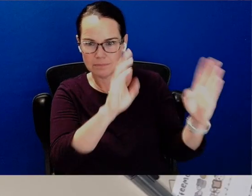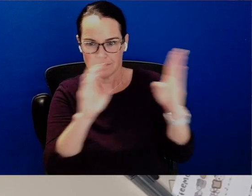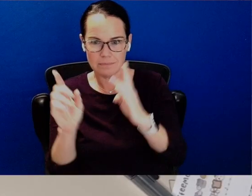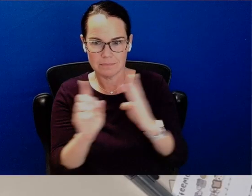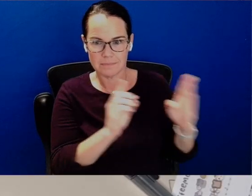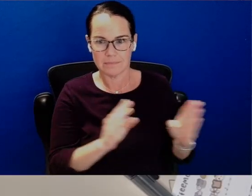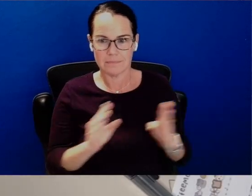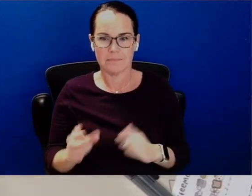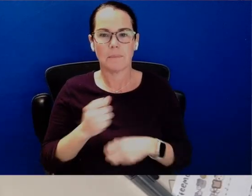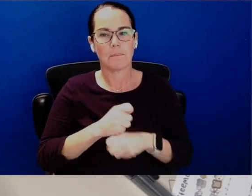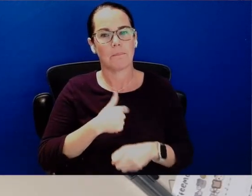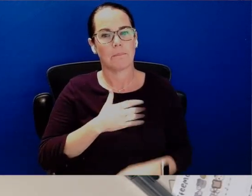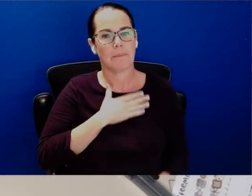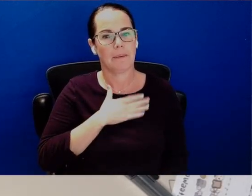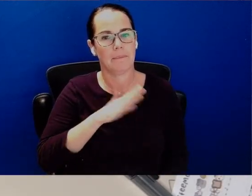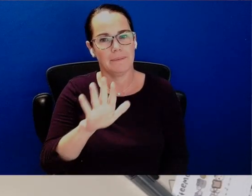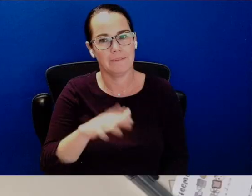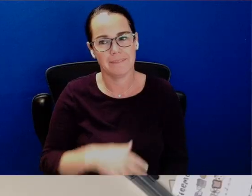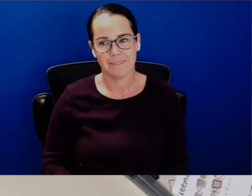happy.